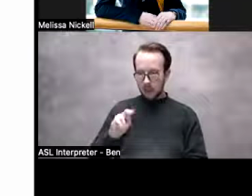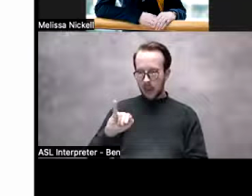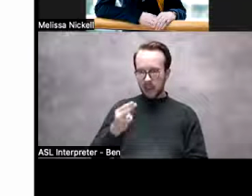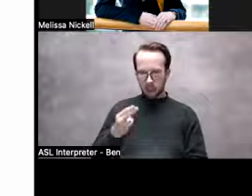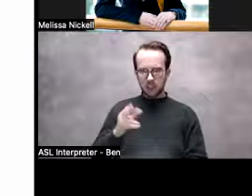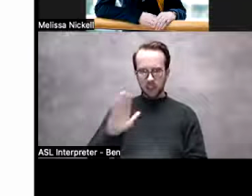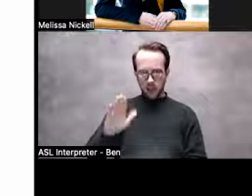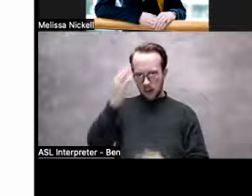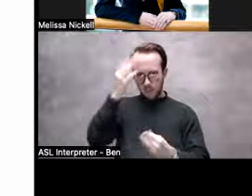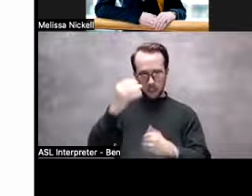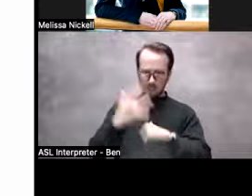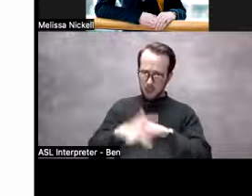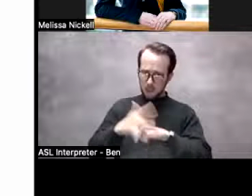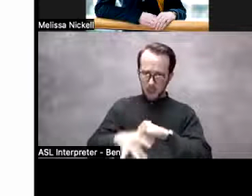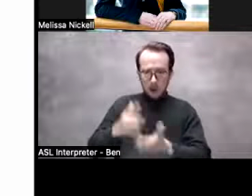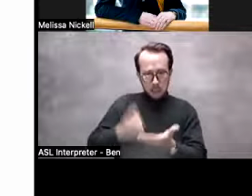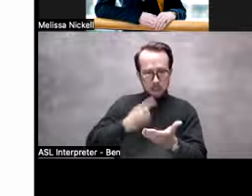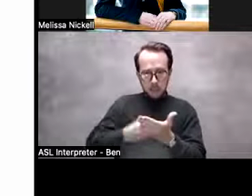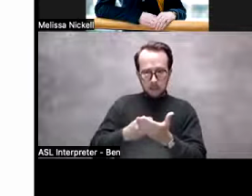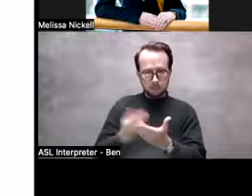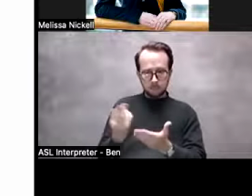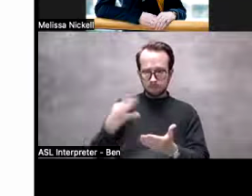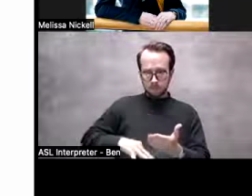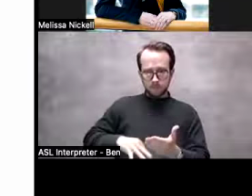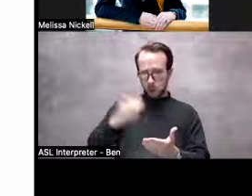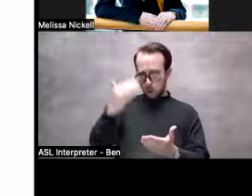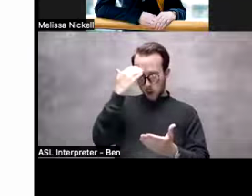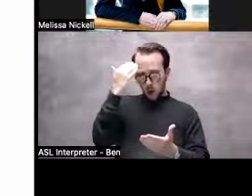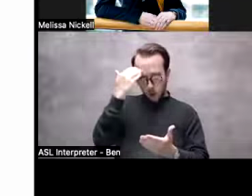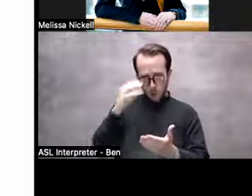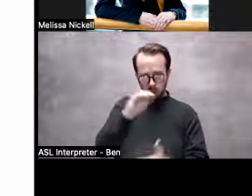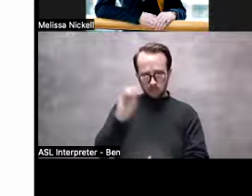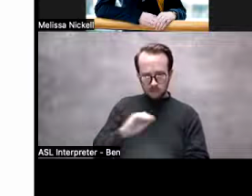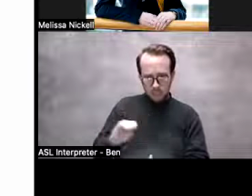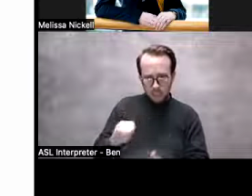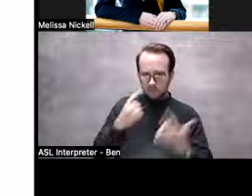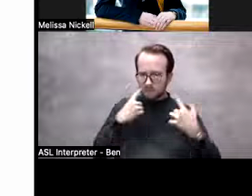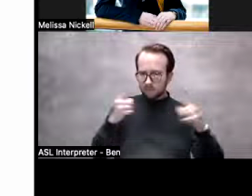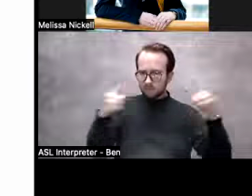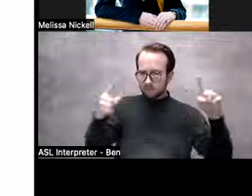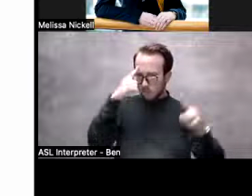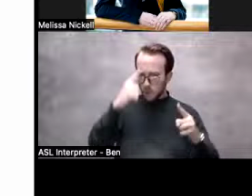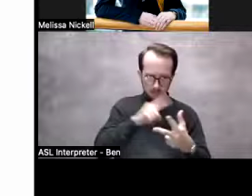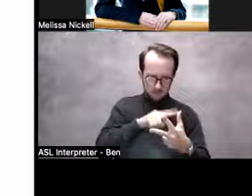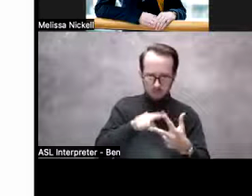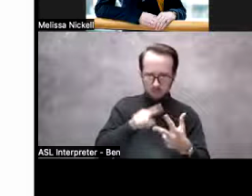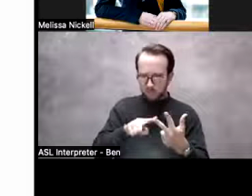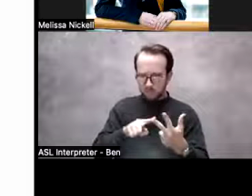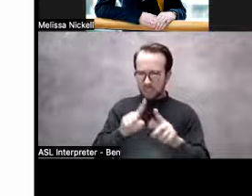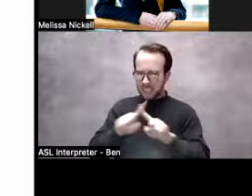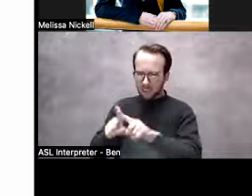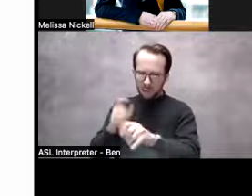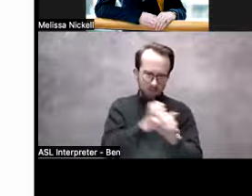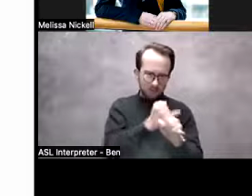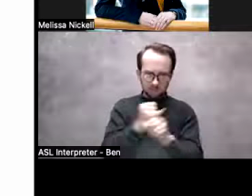and sometimes it's really useful to know what the success rates are for different types of grants and different institutes, so that you can target your